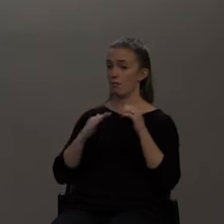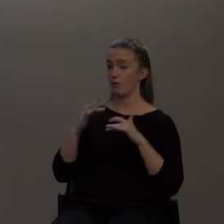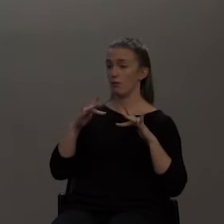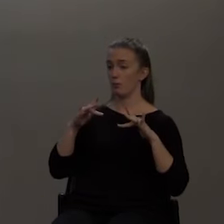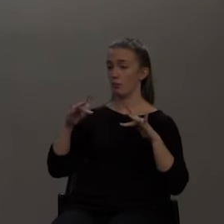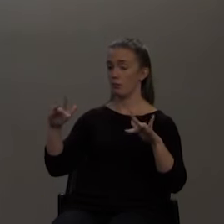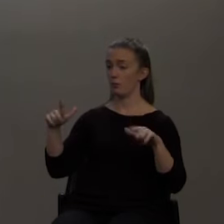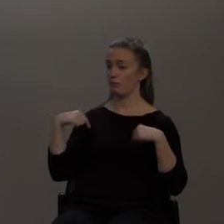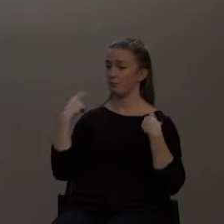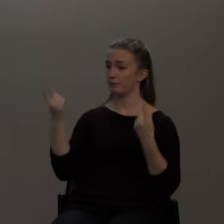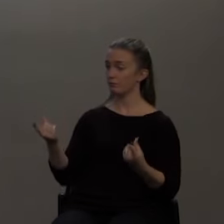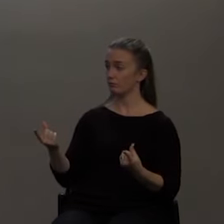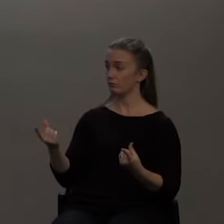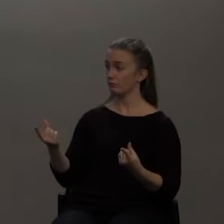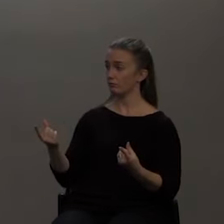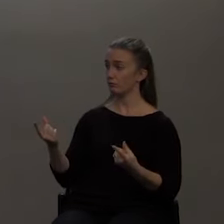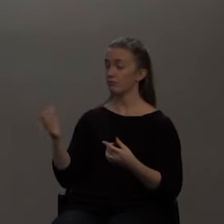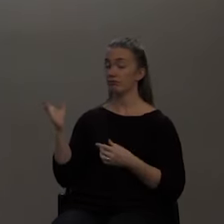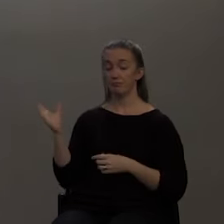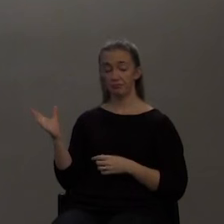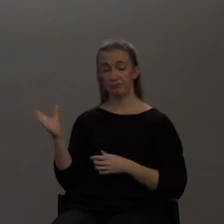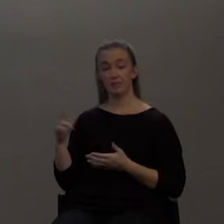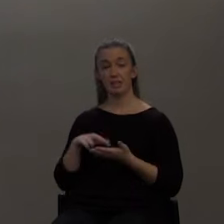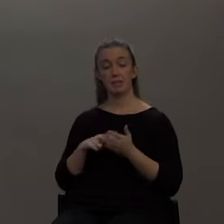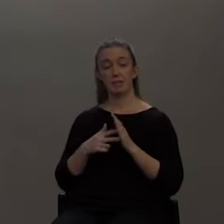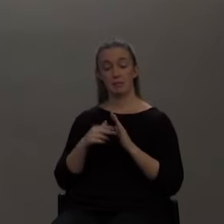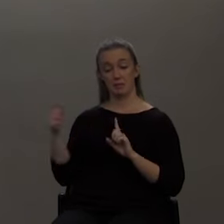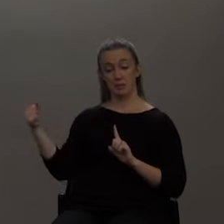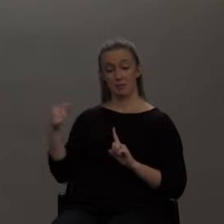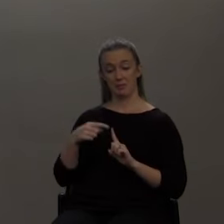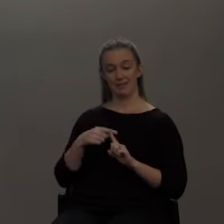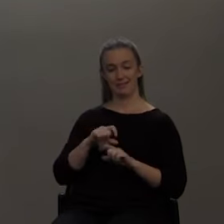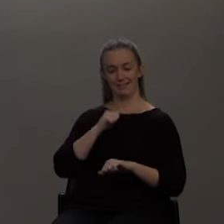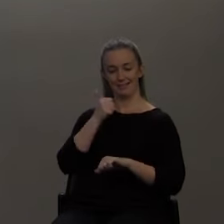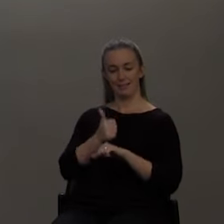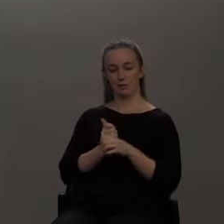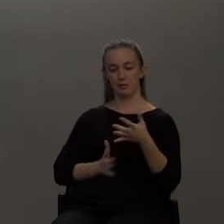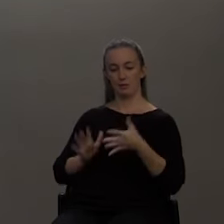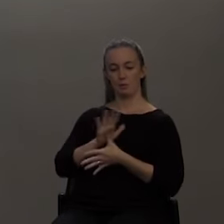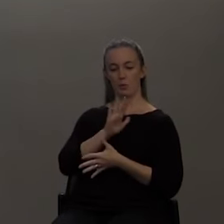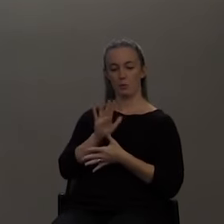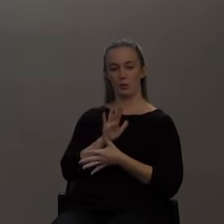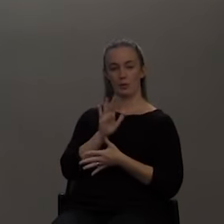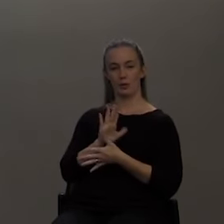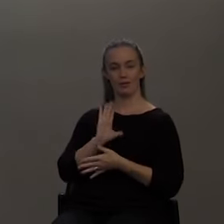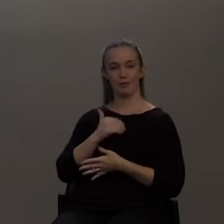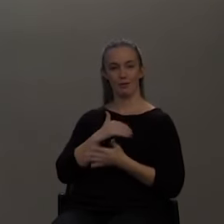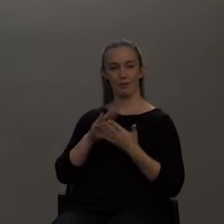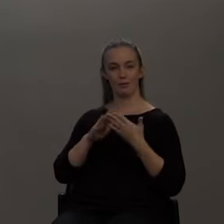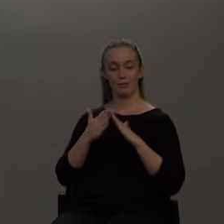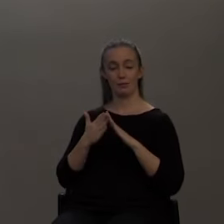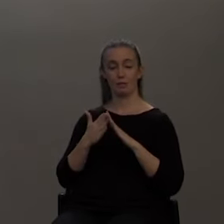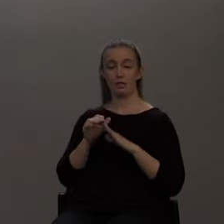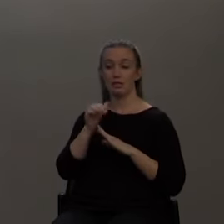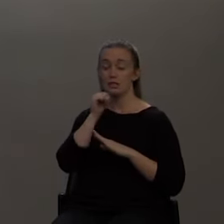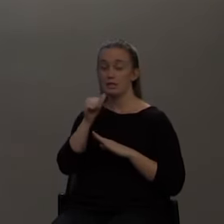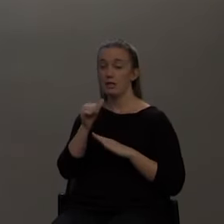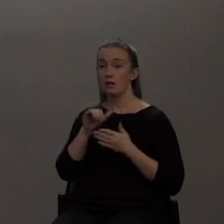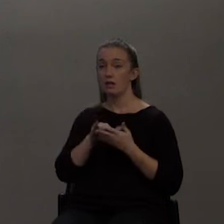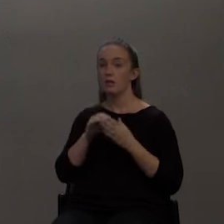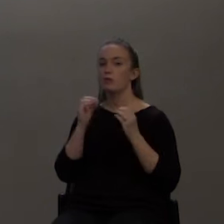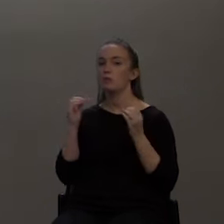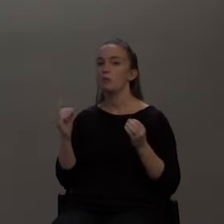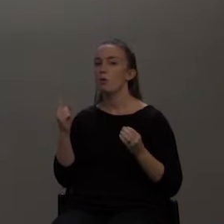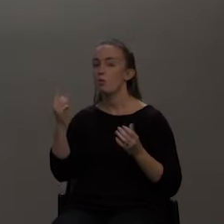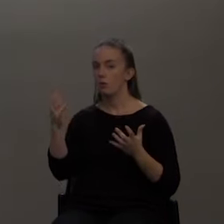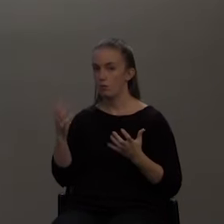been into for quite some time. Well, I mean, and this goes back to establishing the priorities of our community. It's not that no one wants them. It's